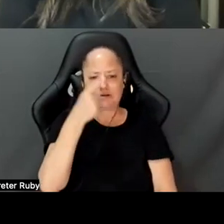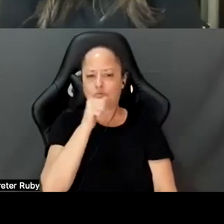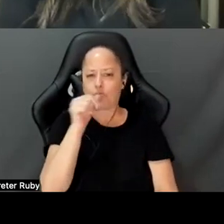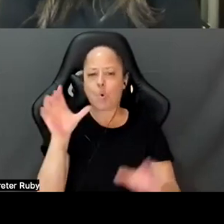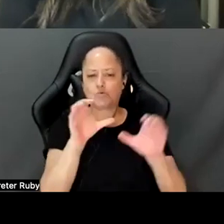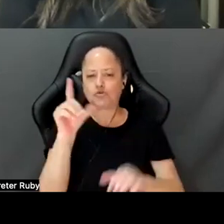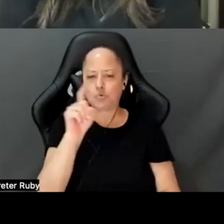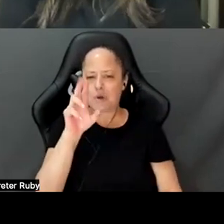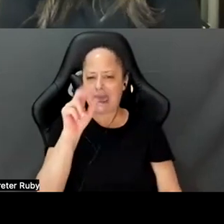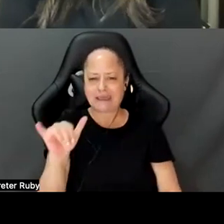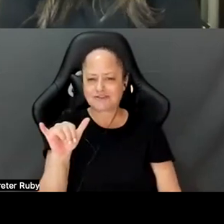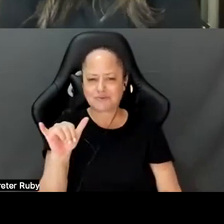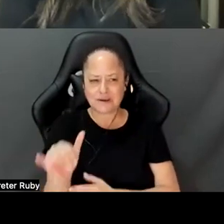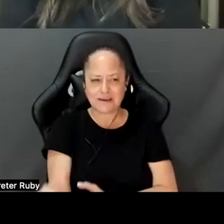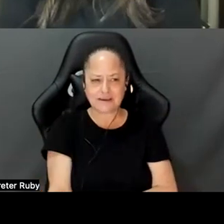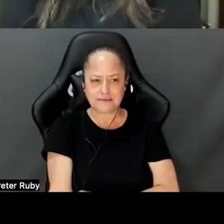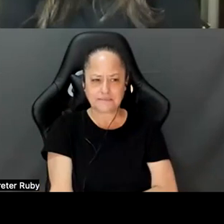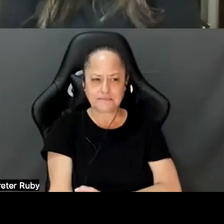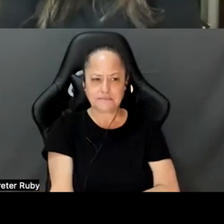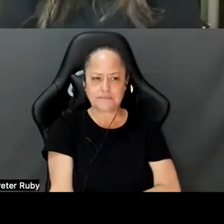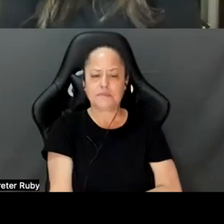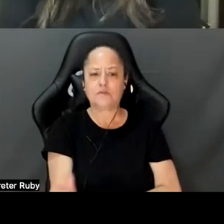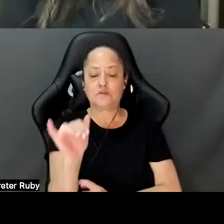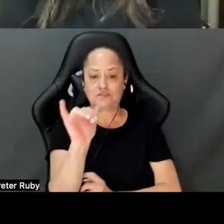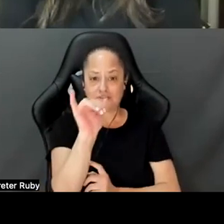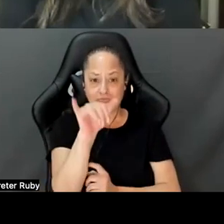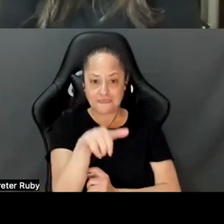x-ray. So there's that.